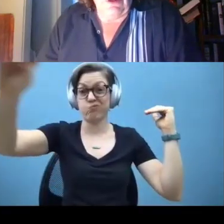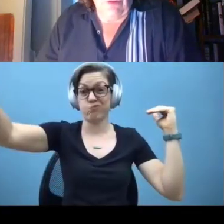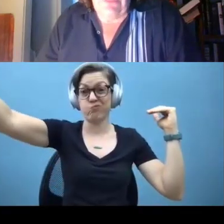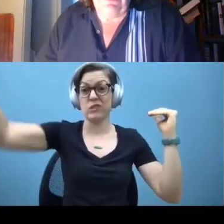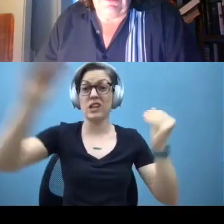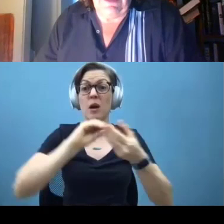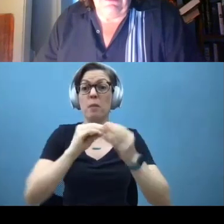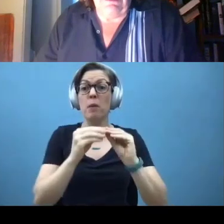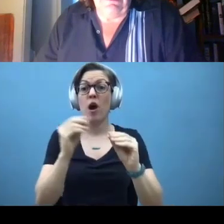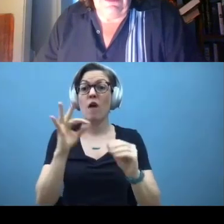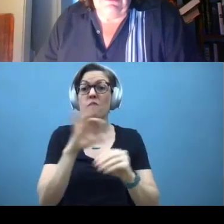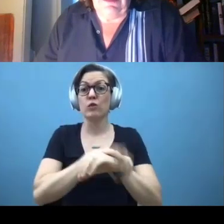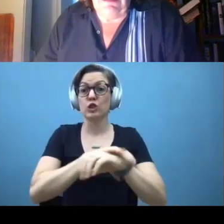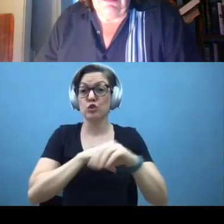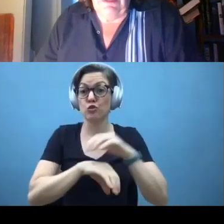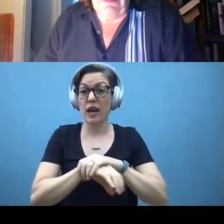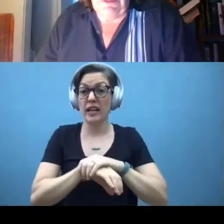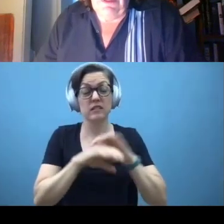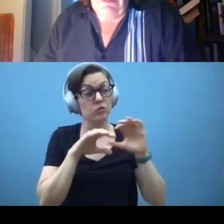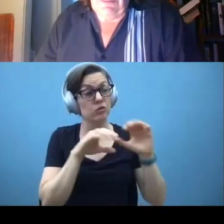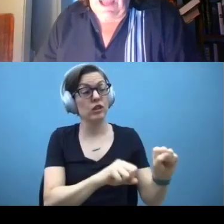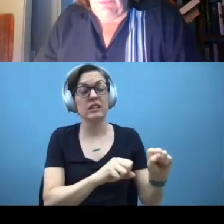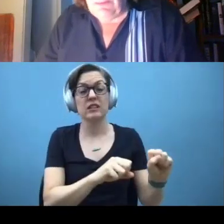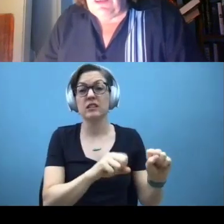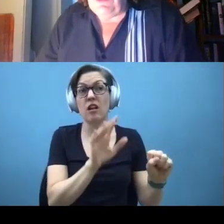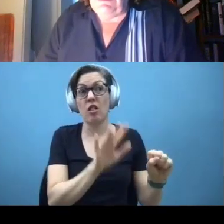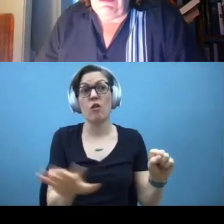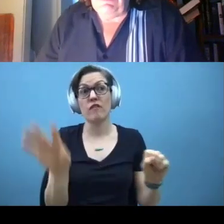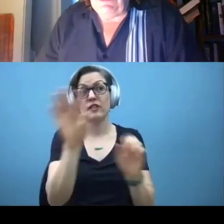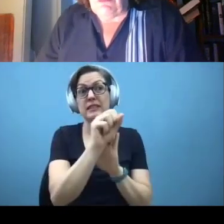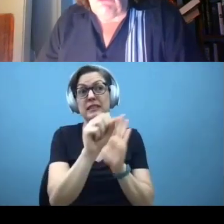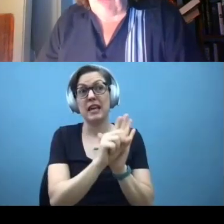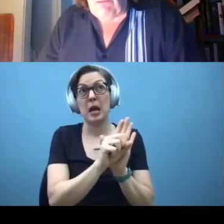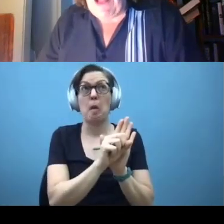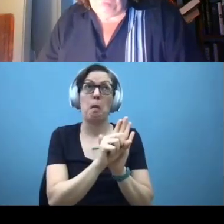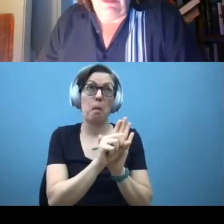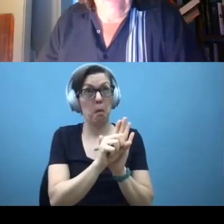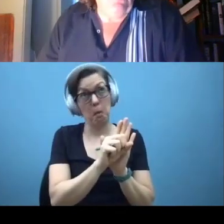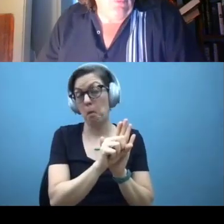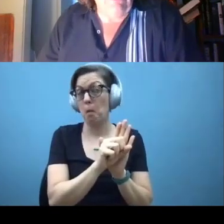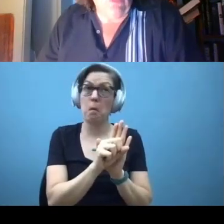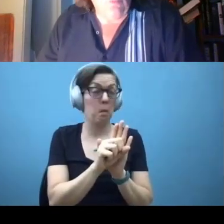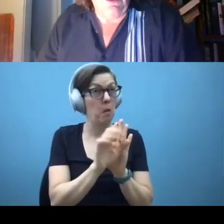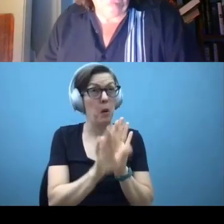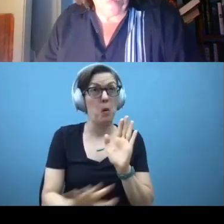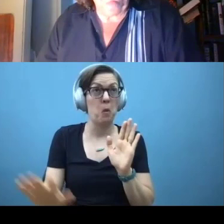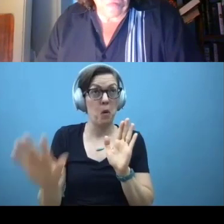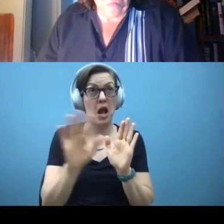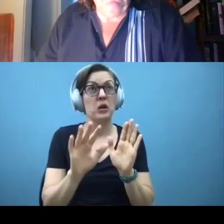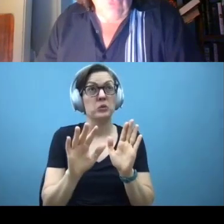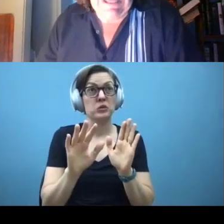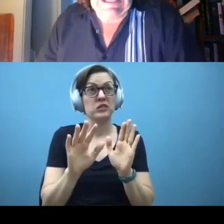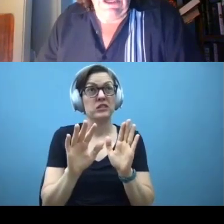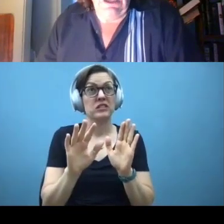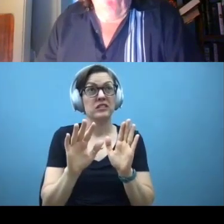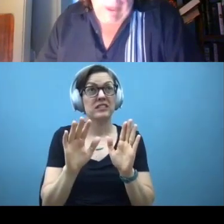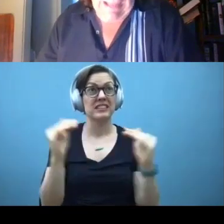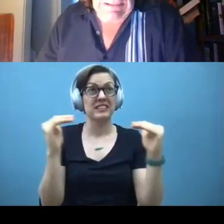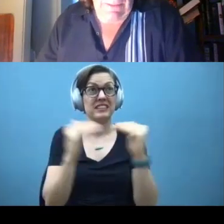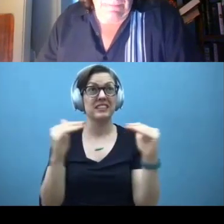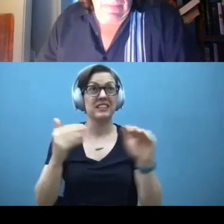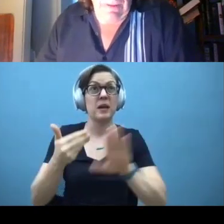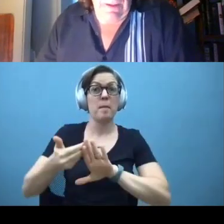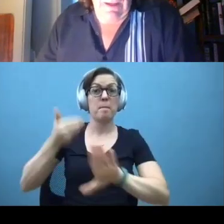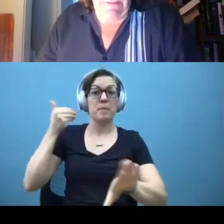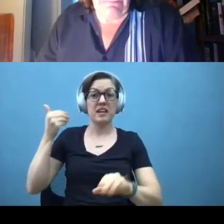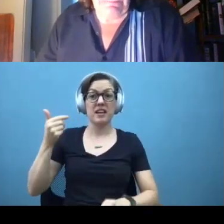occur across the state is I would say it's around the level where it was pre-grant.